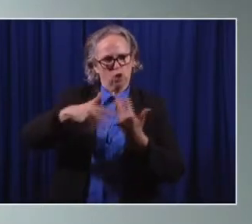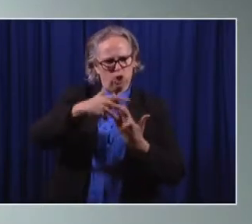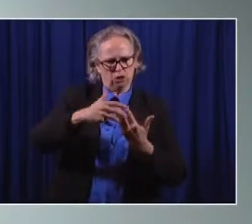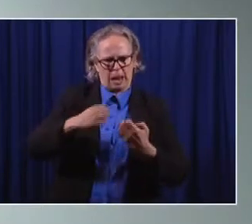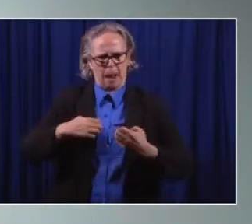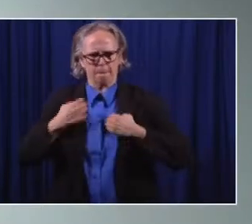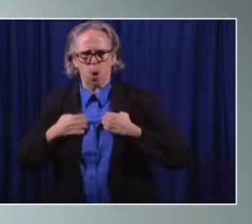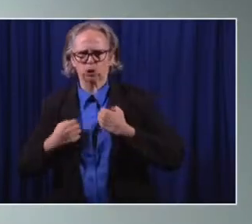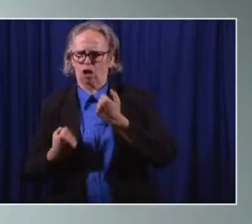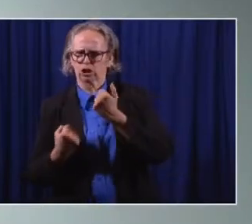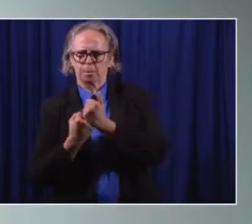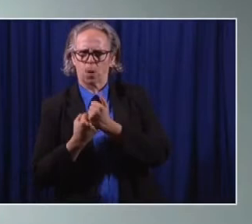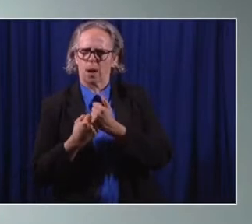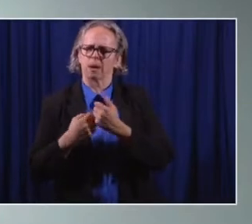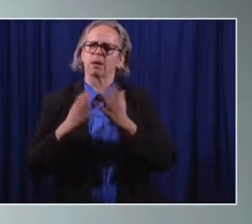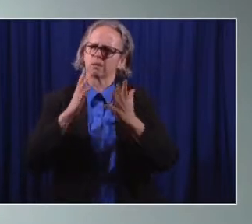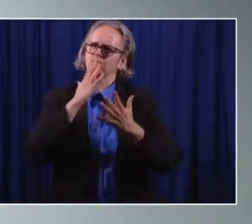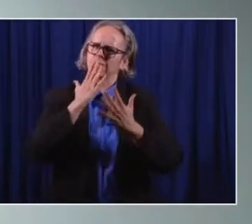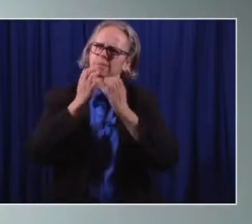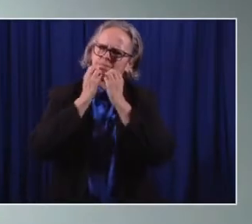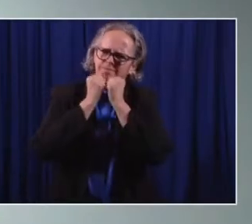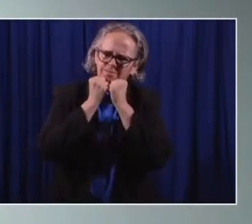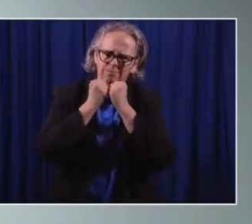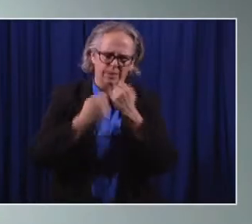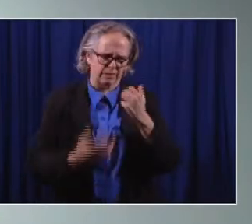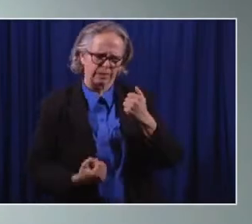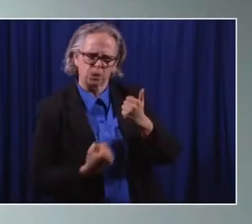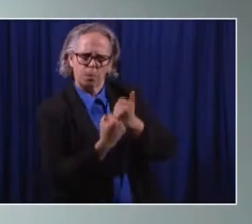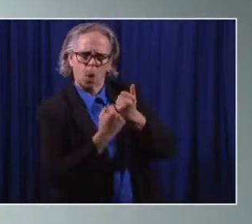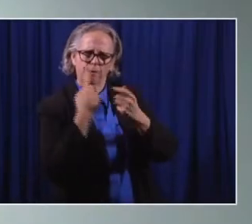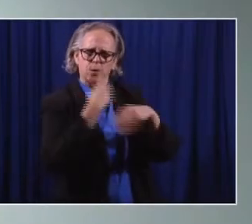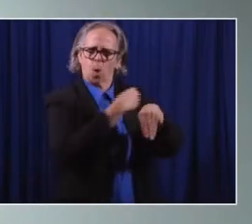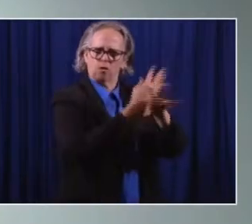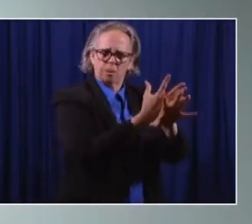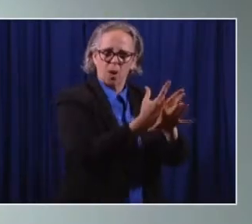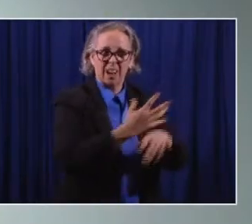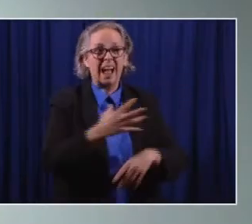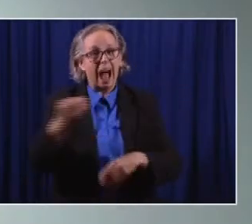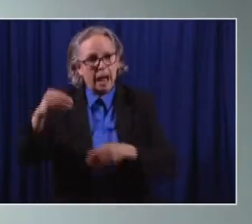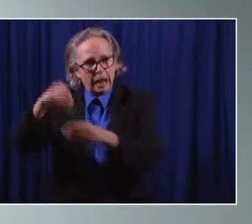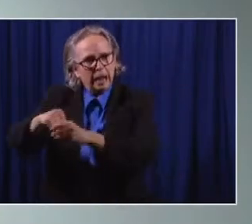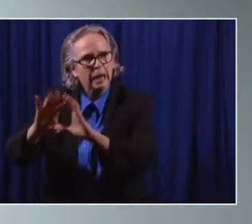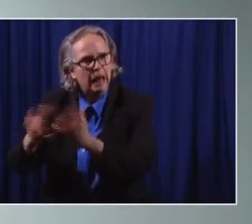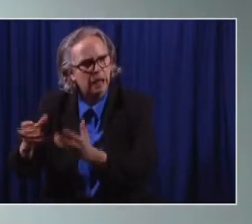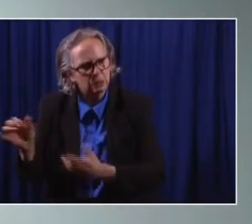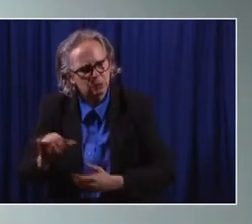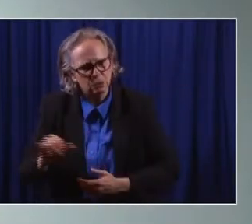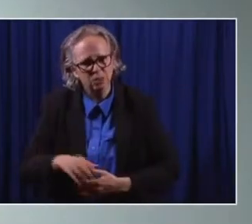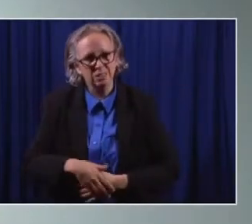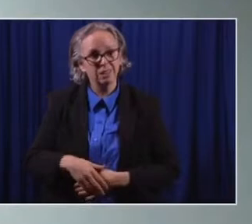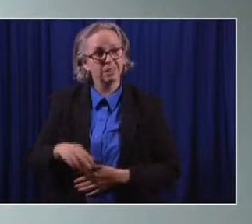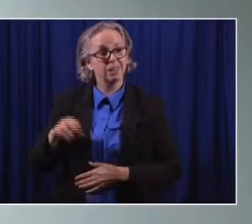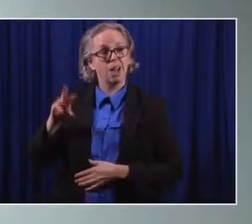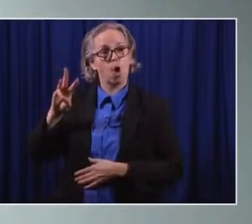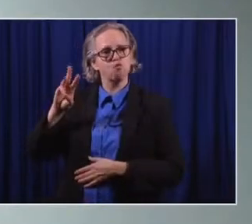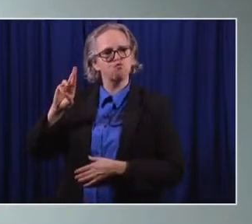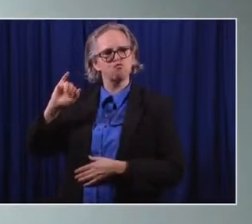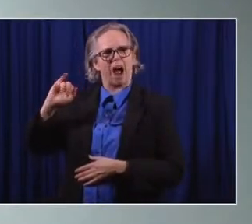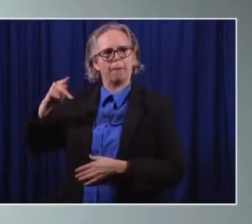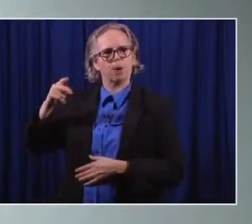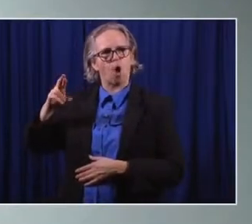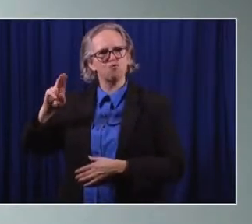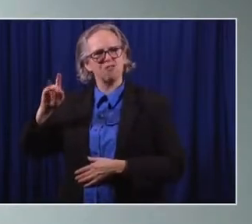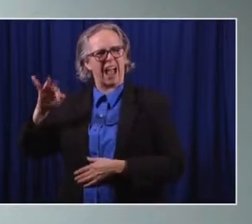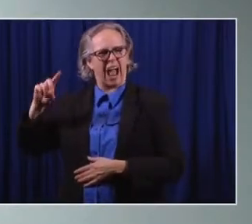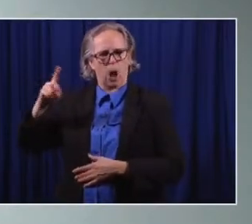those things as well, remotely and in person, because those wraparound services was one of the big things that we were worried about